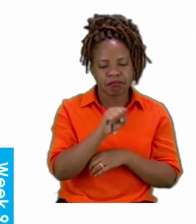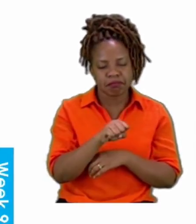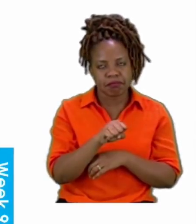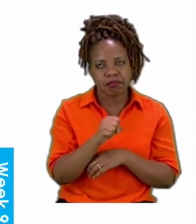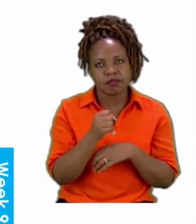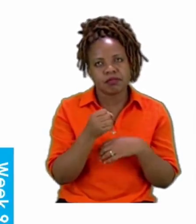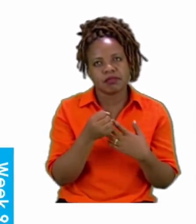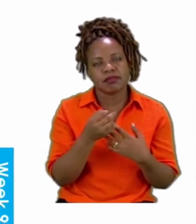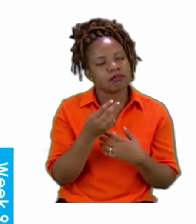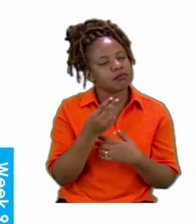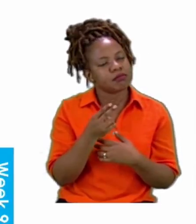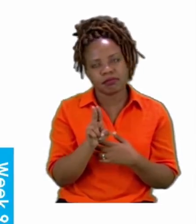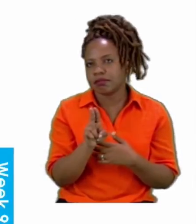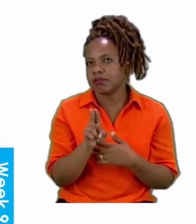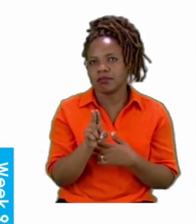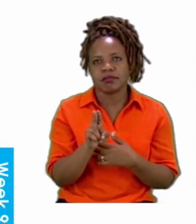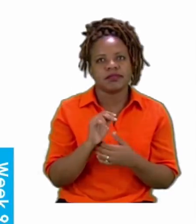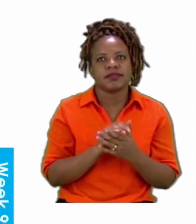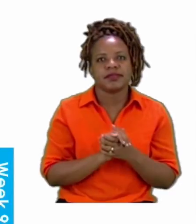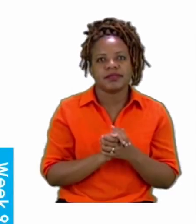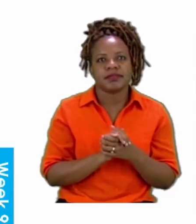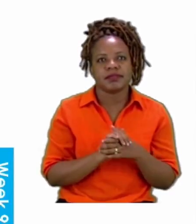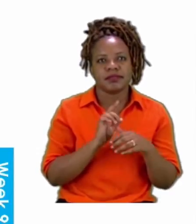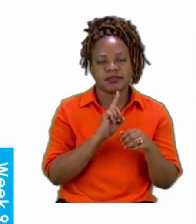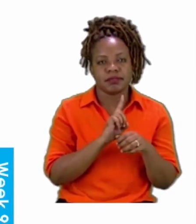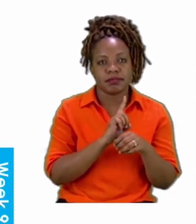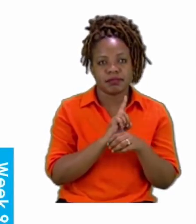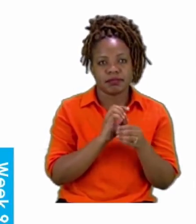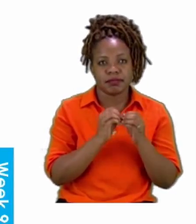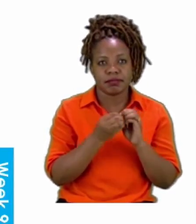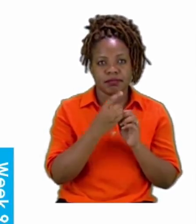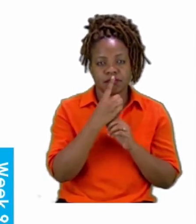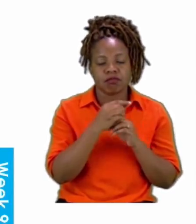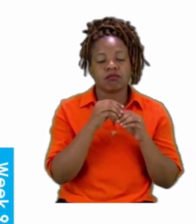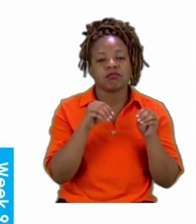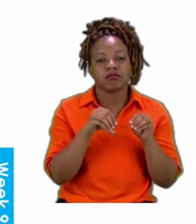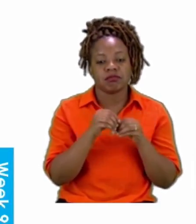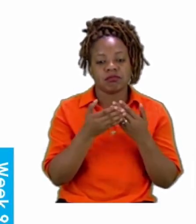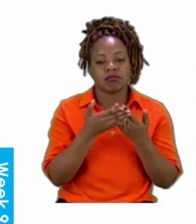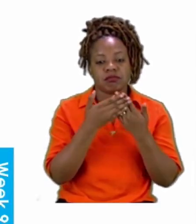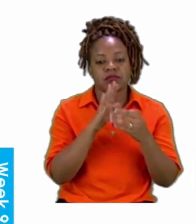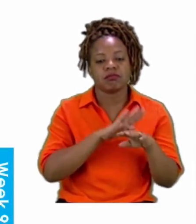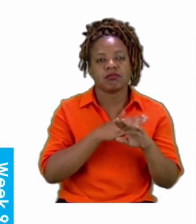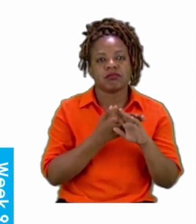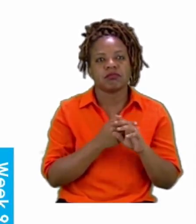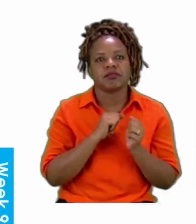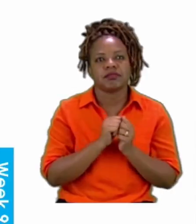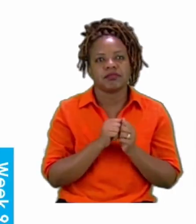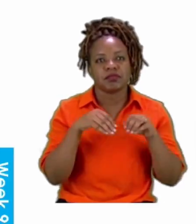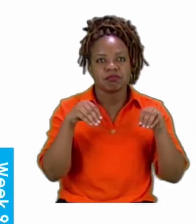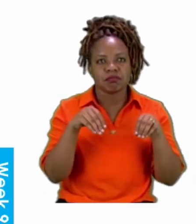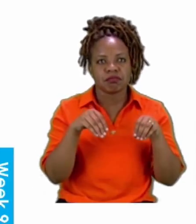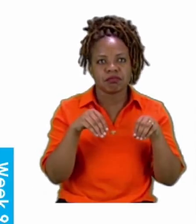been done for you as an example. The question says, let's read it together. Did